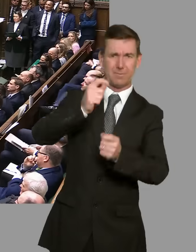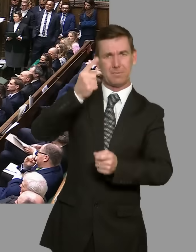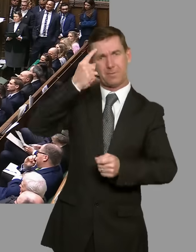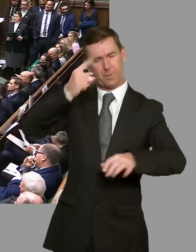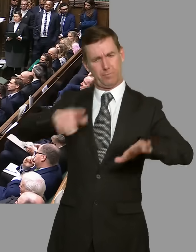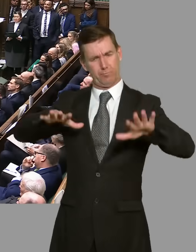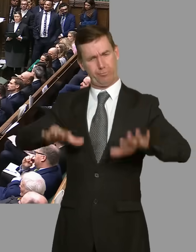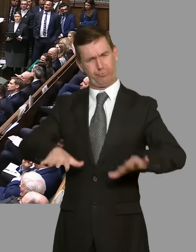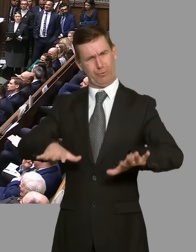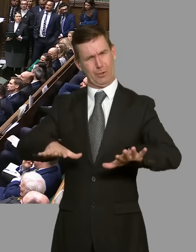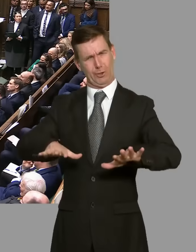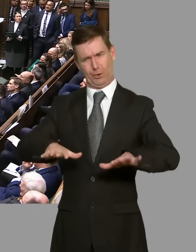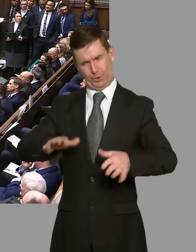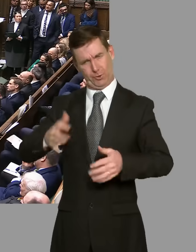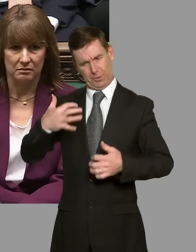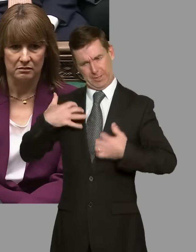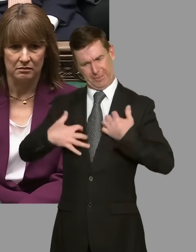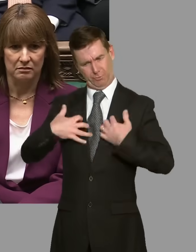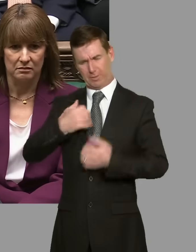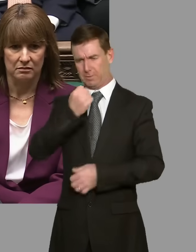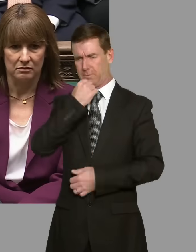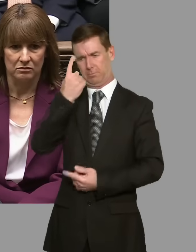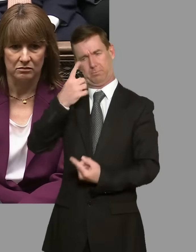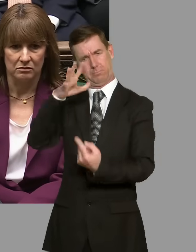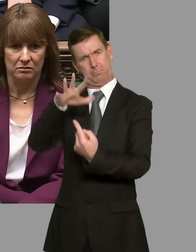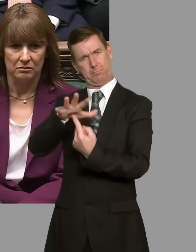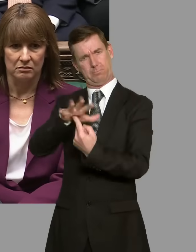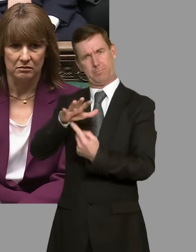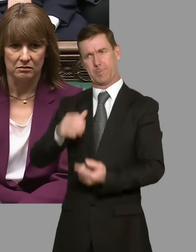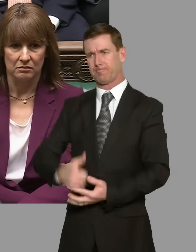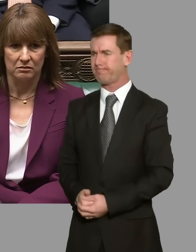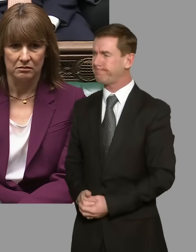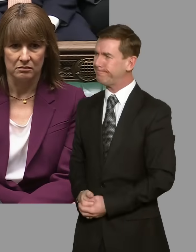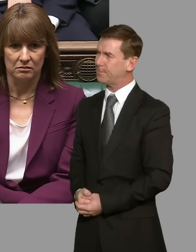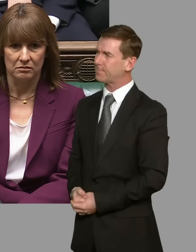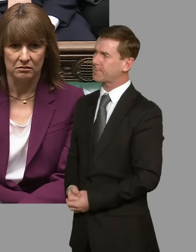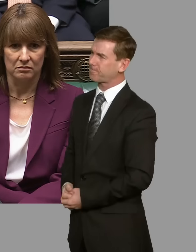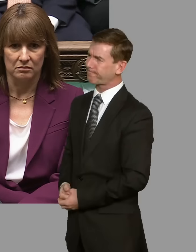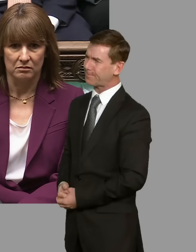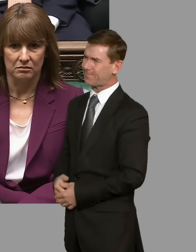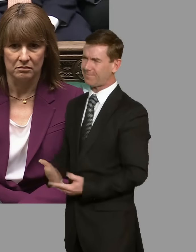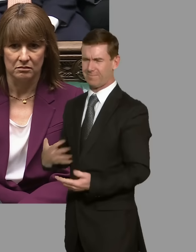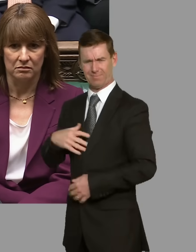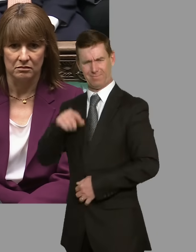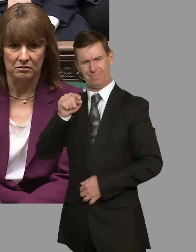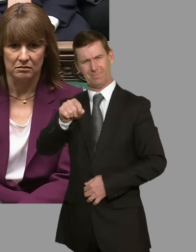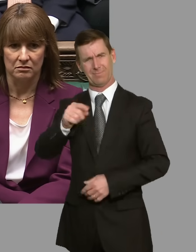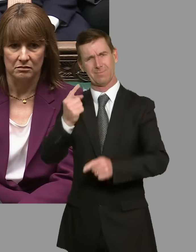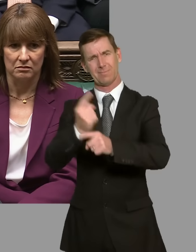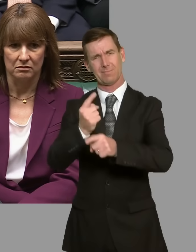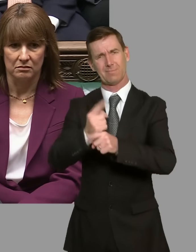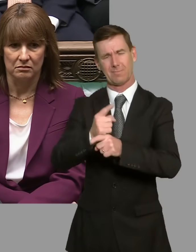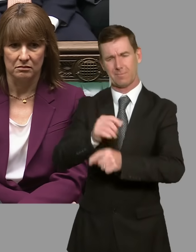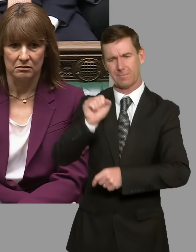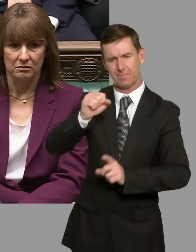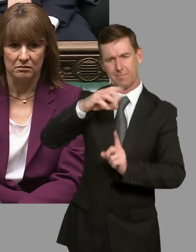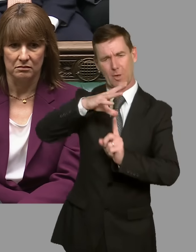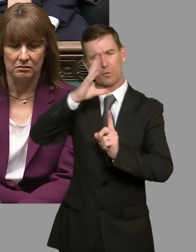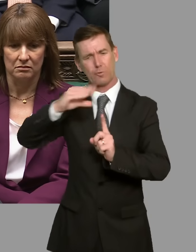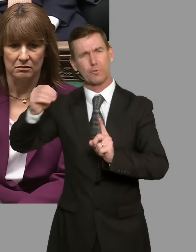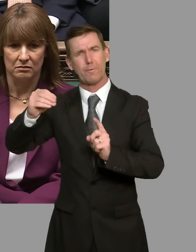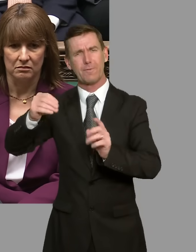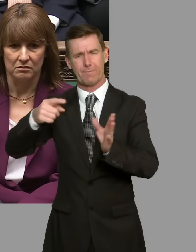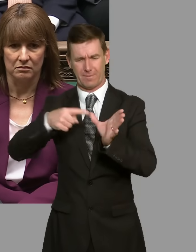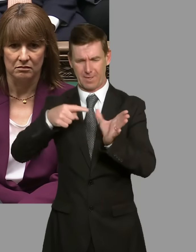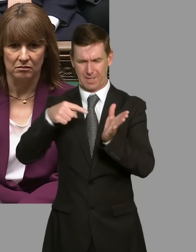Mr. Speaker, she talks about the Shadow Attorney General. Of course I accept that lawyers have to represent all sorts of clients. Of